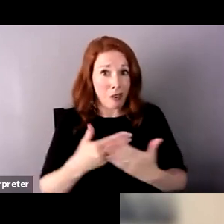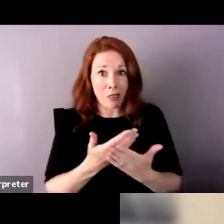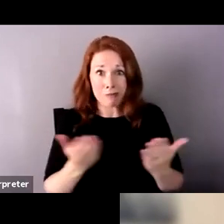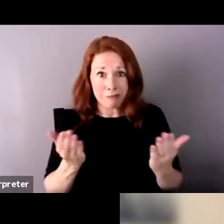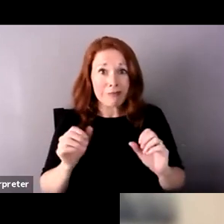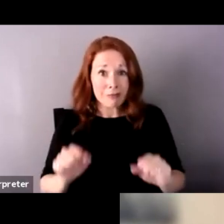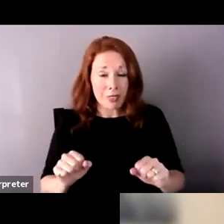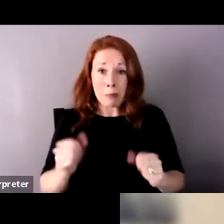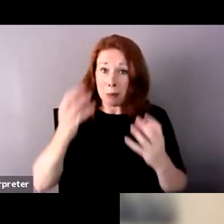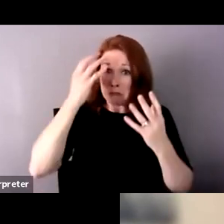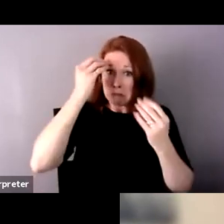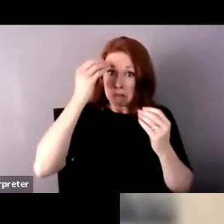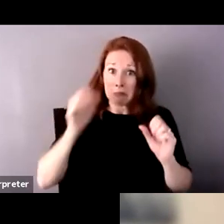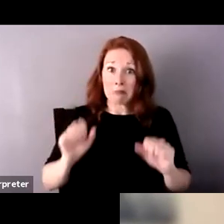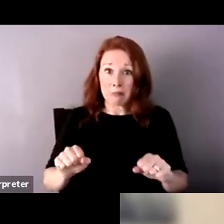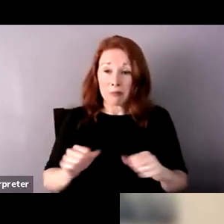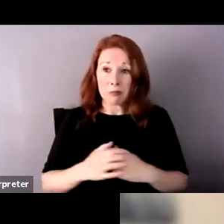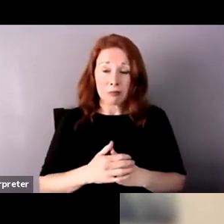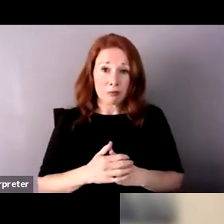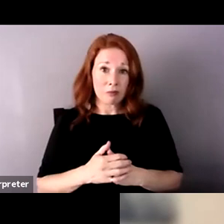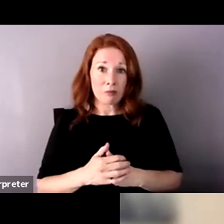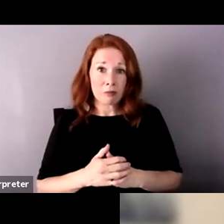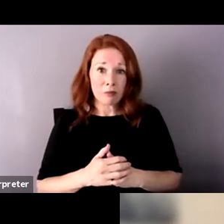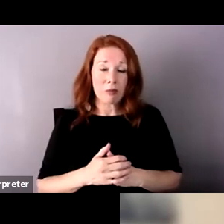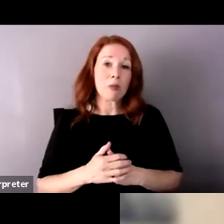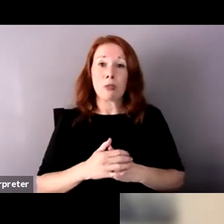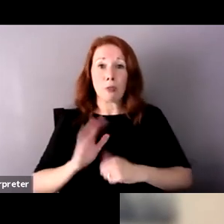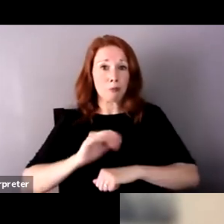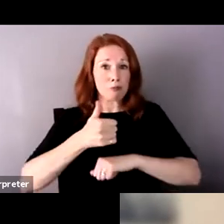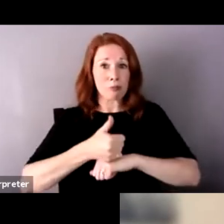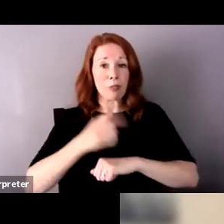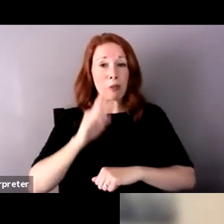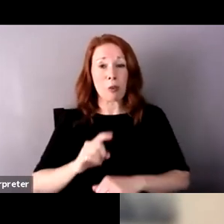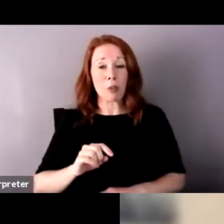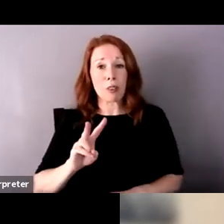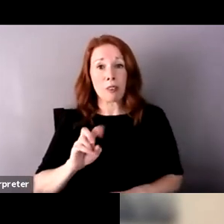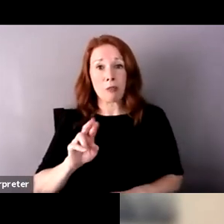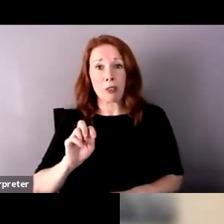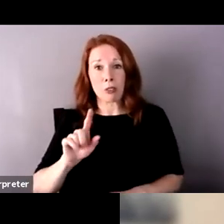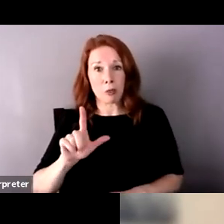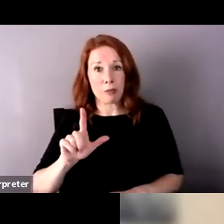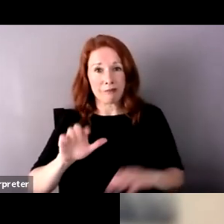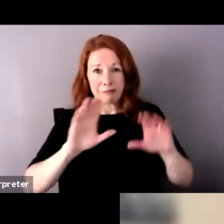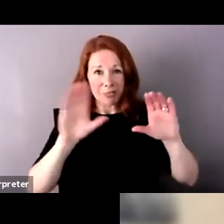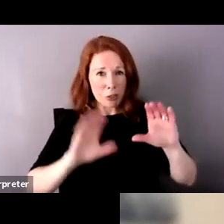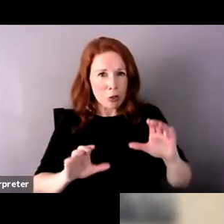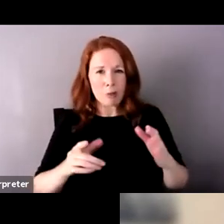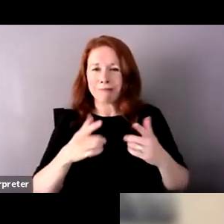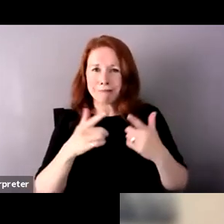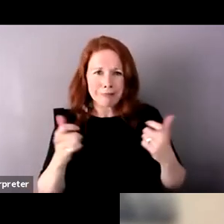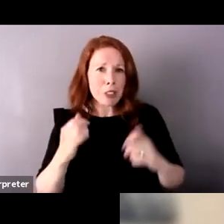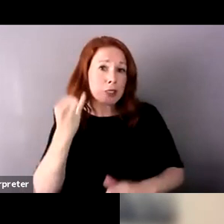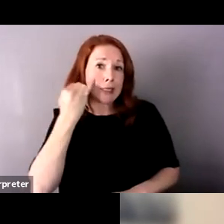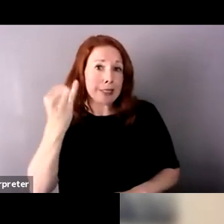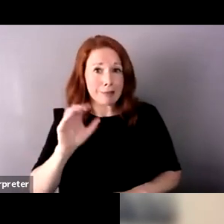be something to consider in, you know, launching these virtual platforms and, you know, just an